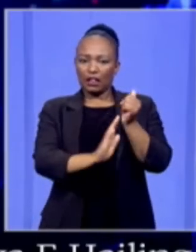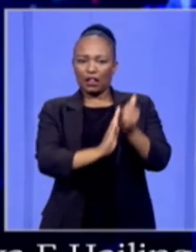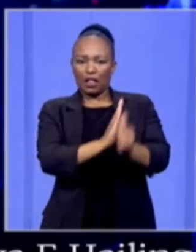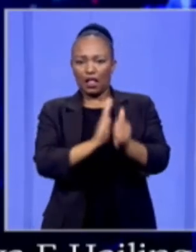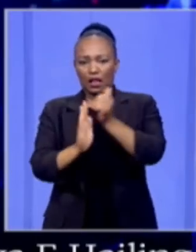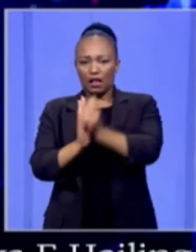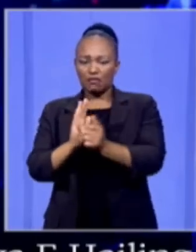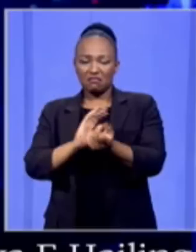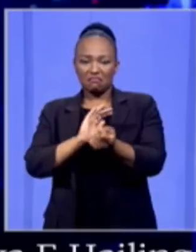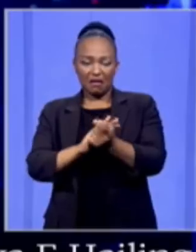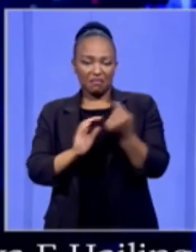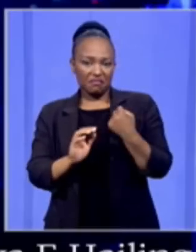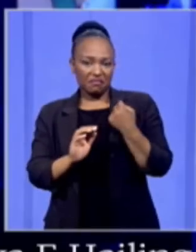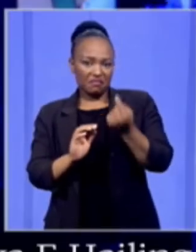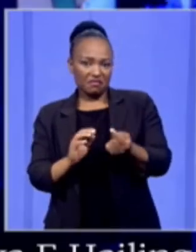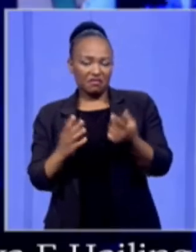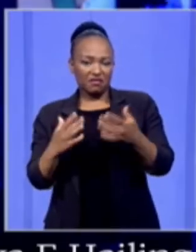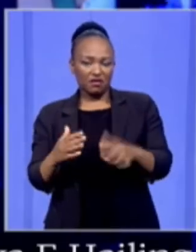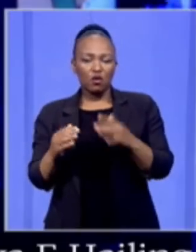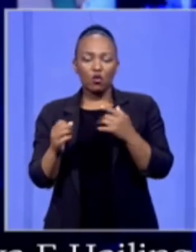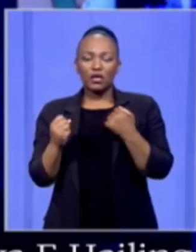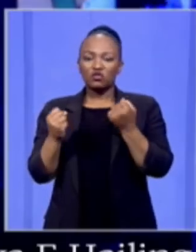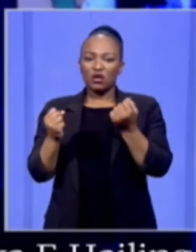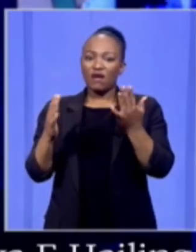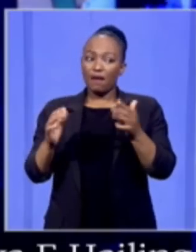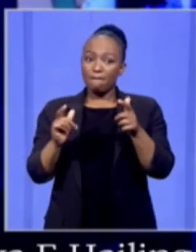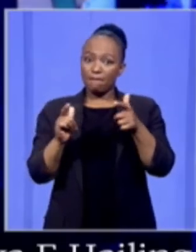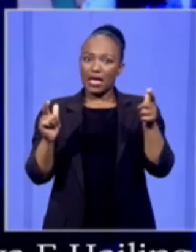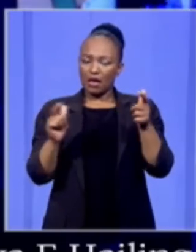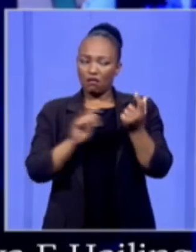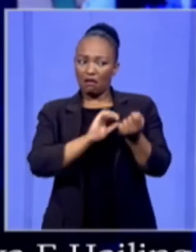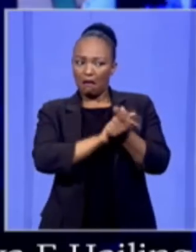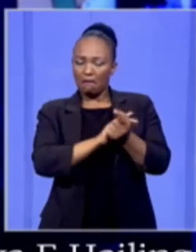jeleng sitsi tseo ho tlalewang di etswa ke bakganni ba ditekesi tse kgolo.